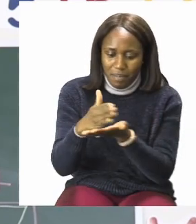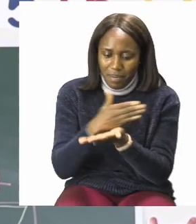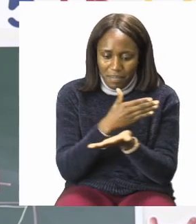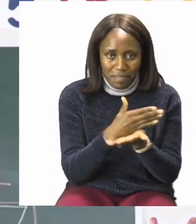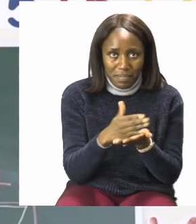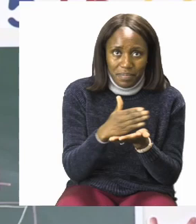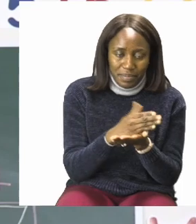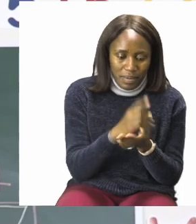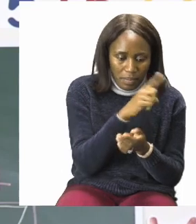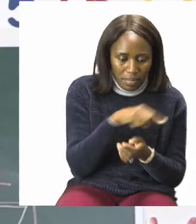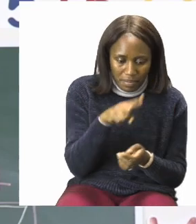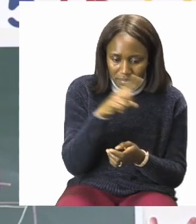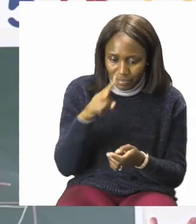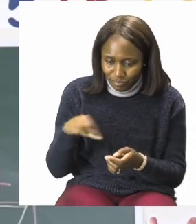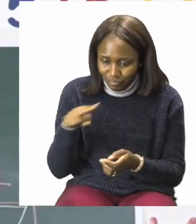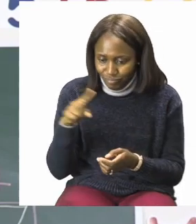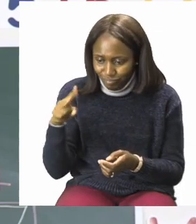equal